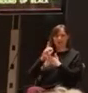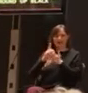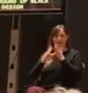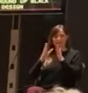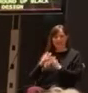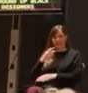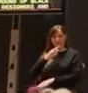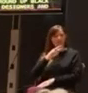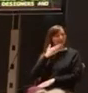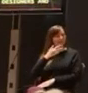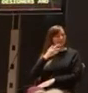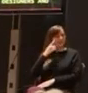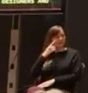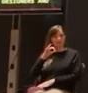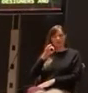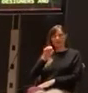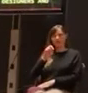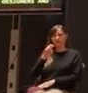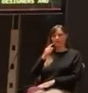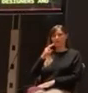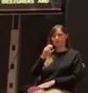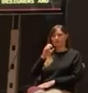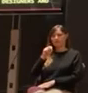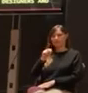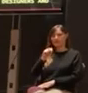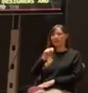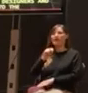thank you to the Ferguson Foundation for making